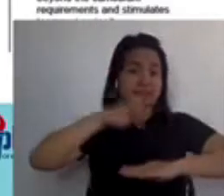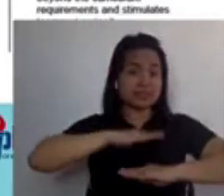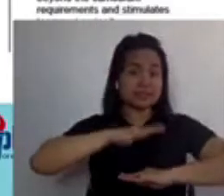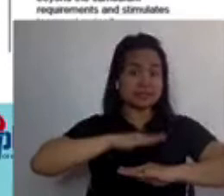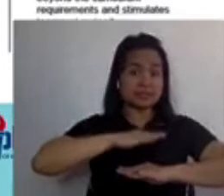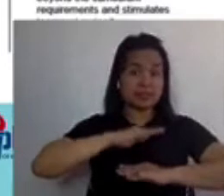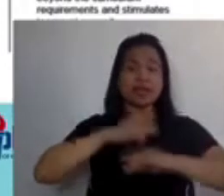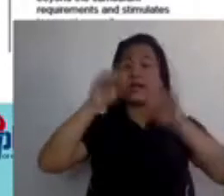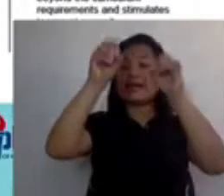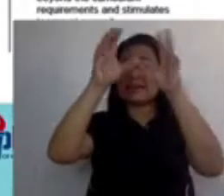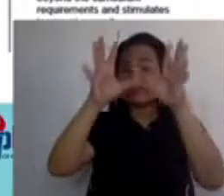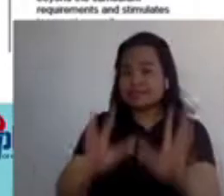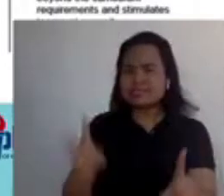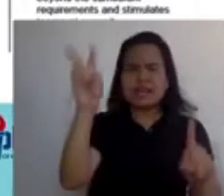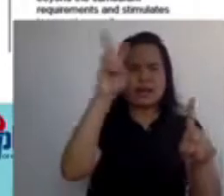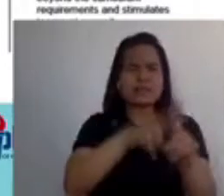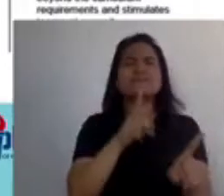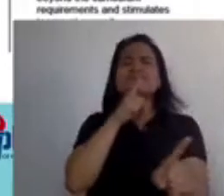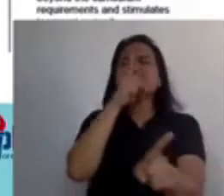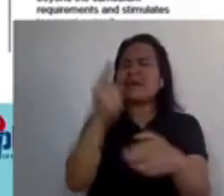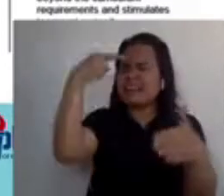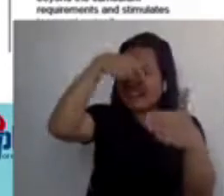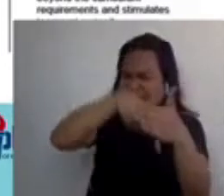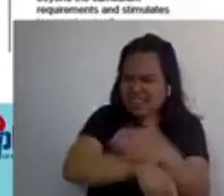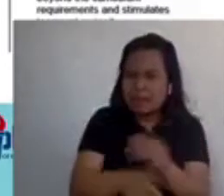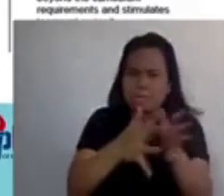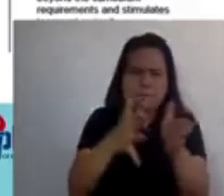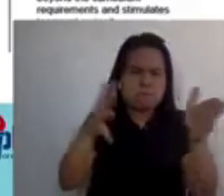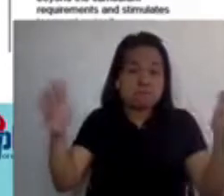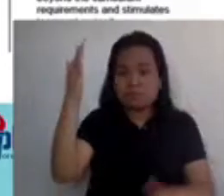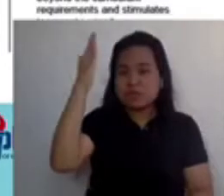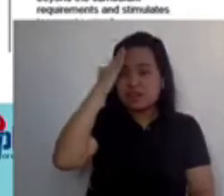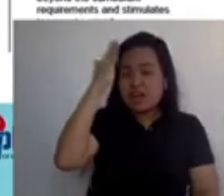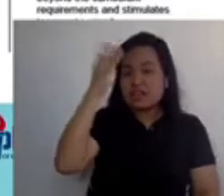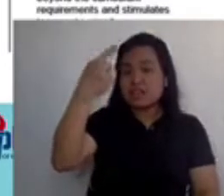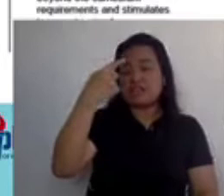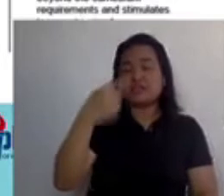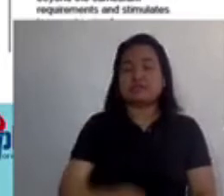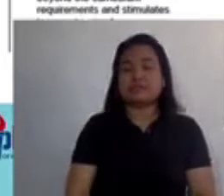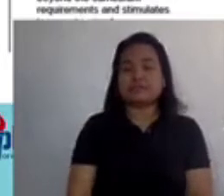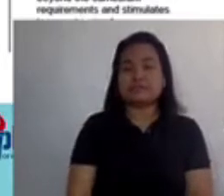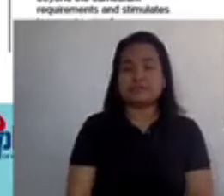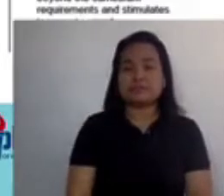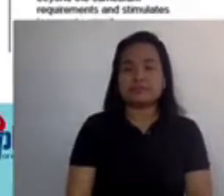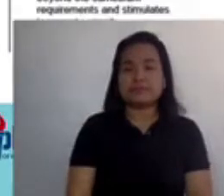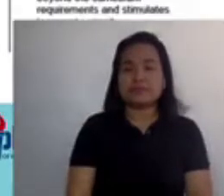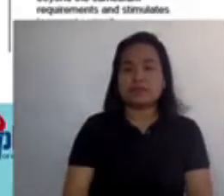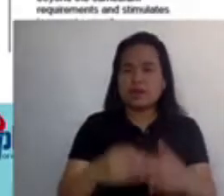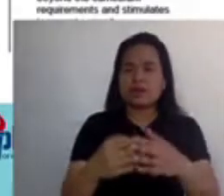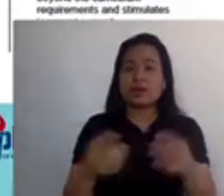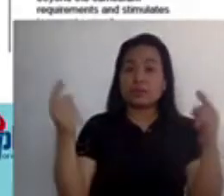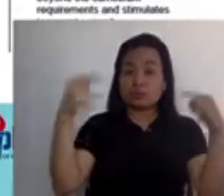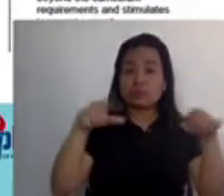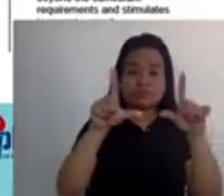accurate, in-depth, and broad knowledge of content and pedagogy. And When we go down to level 6,